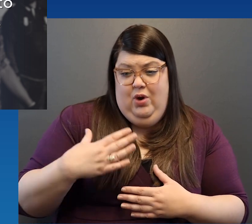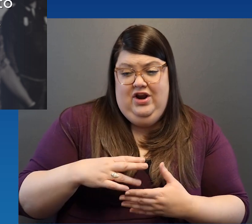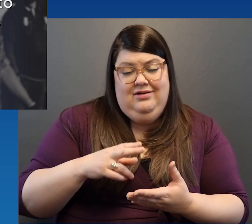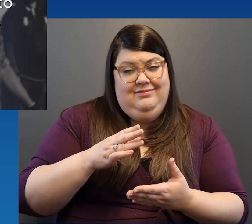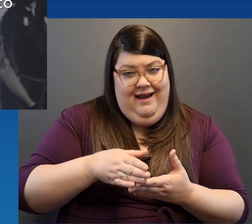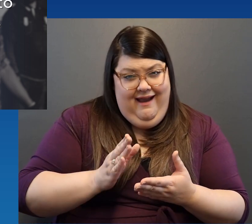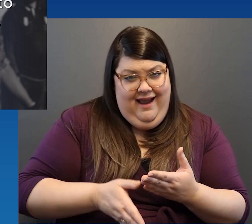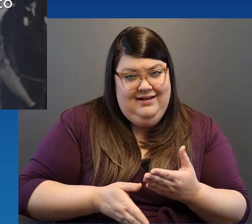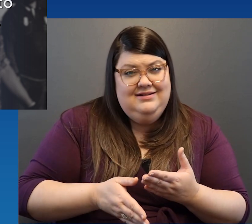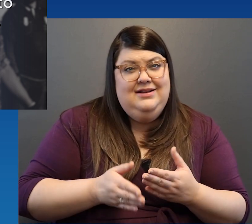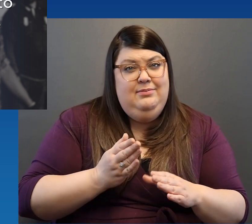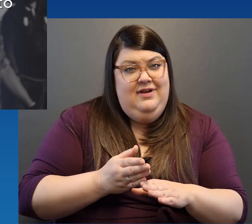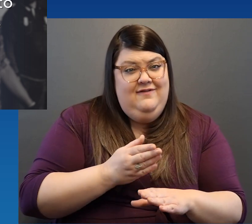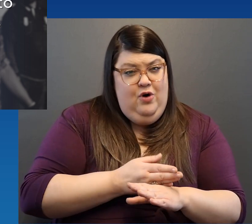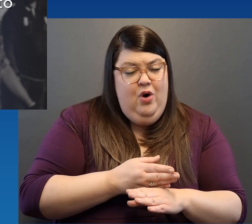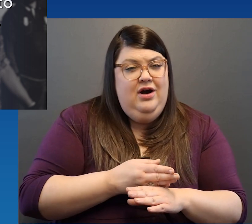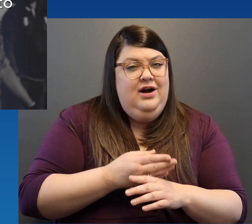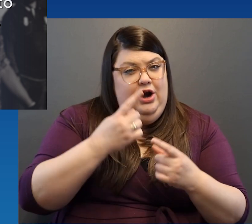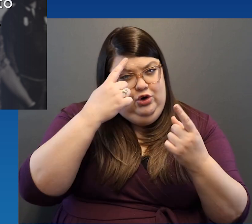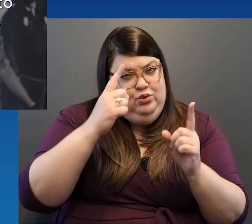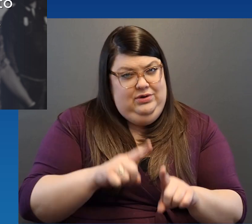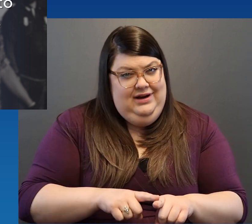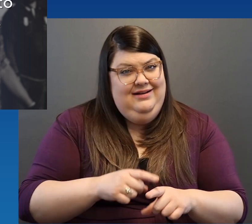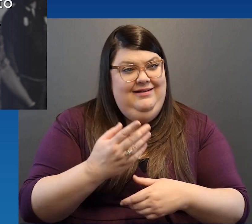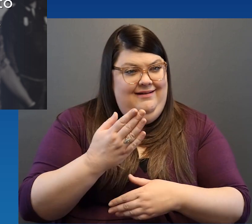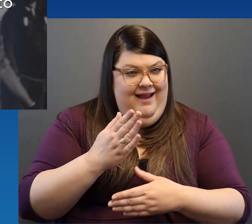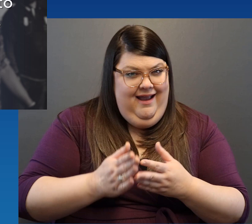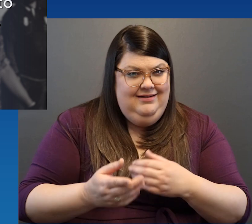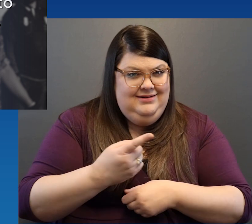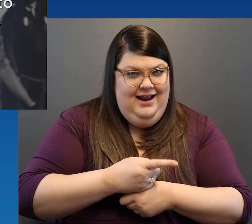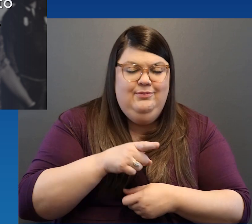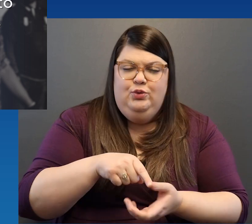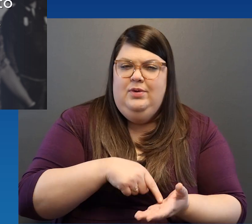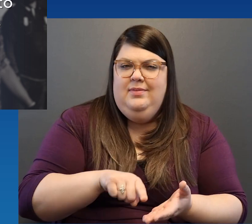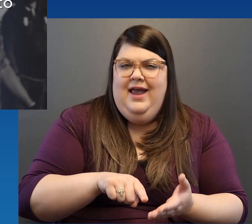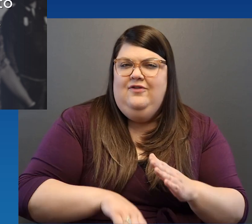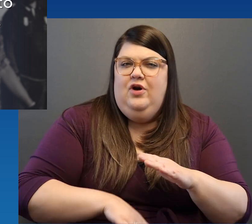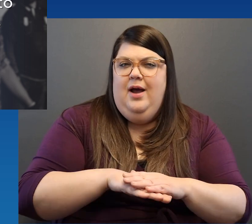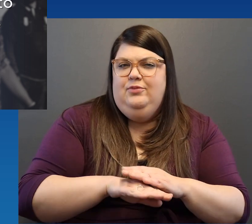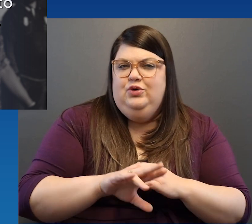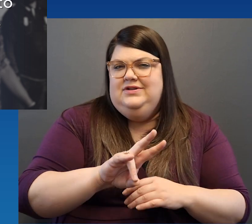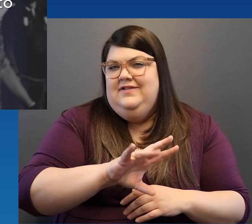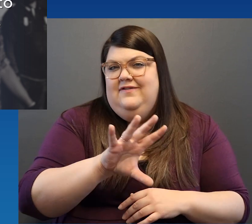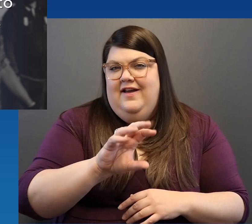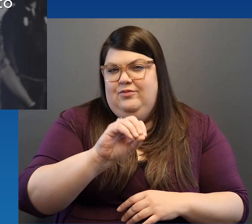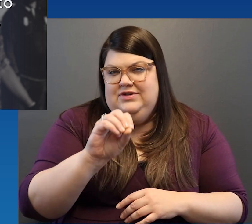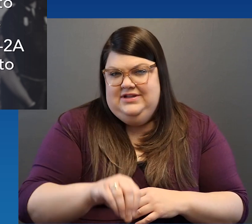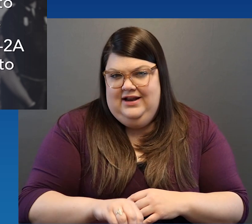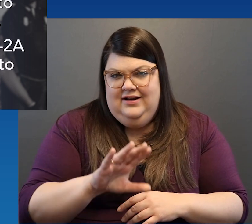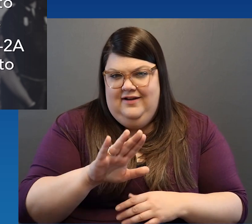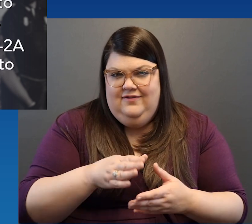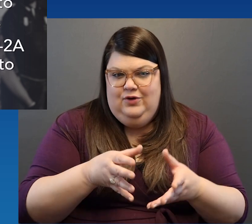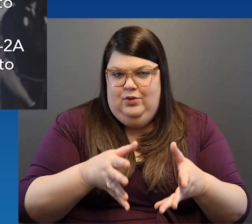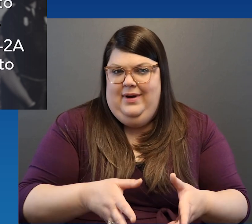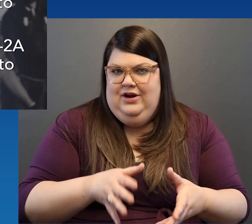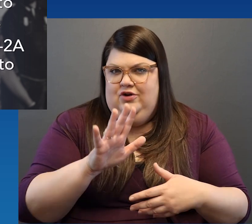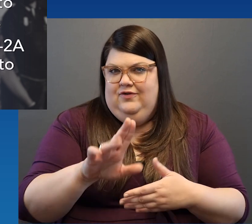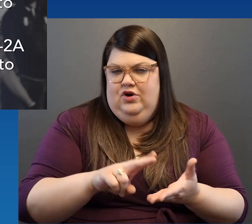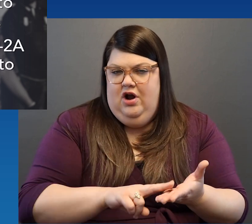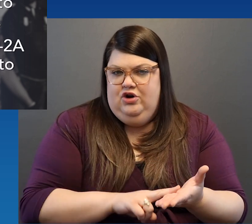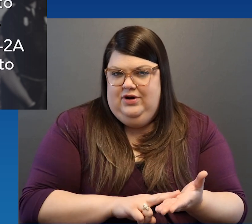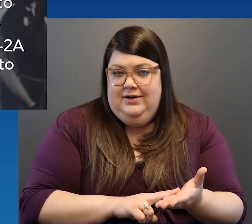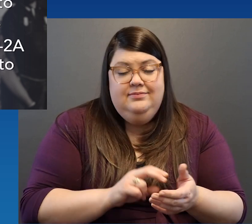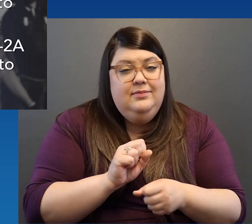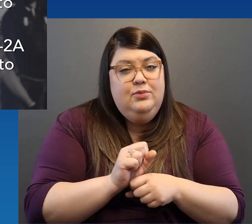originally agreed upon work end date, then you will be paid for up to 75% of the remainder of your contract.